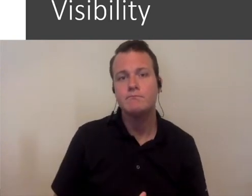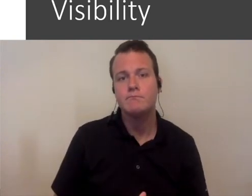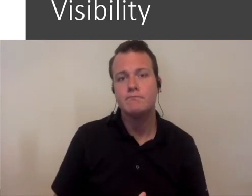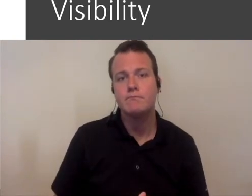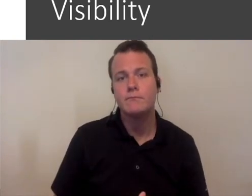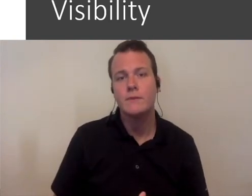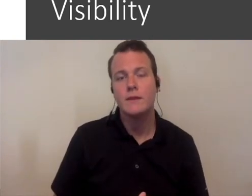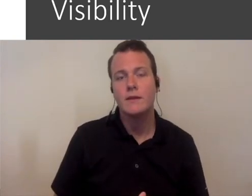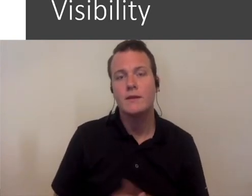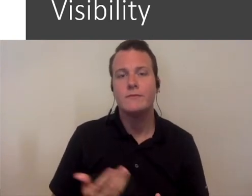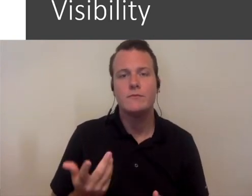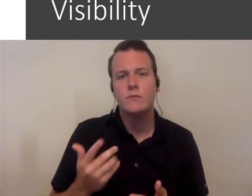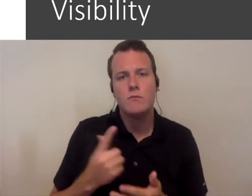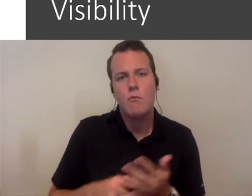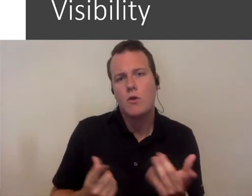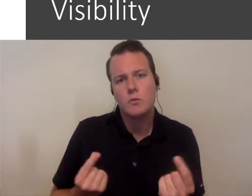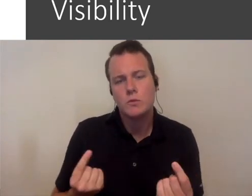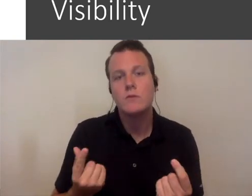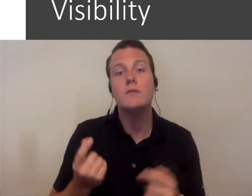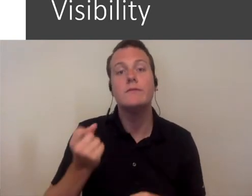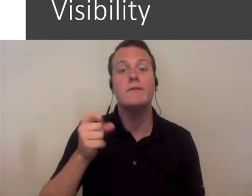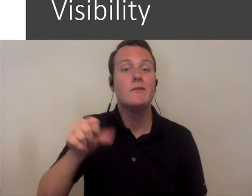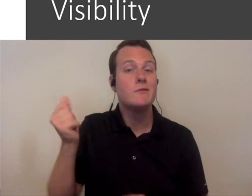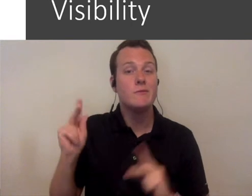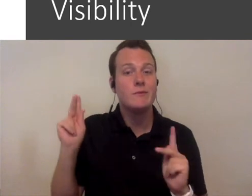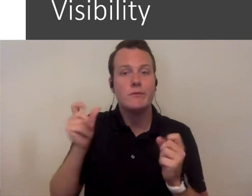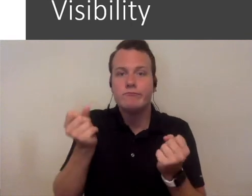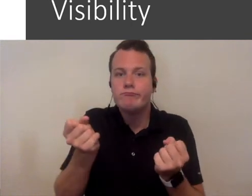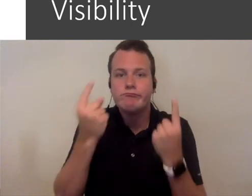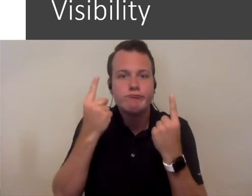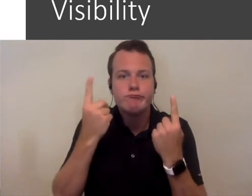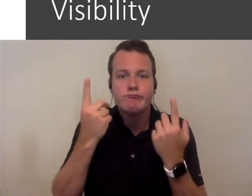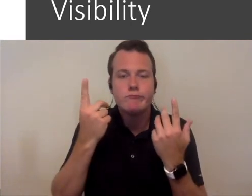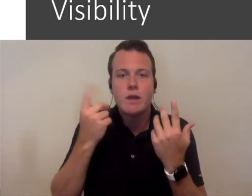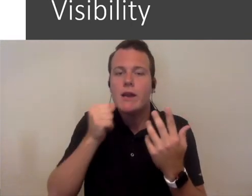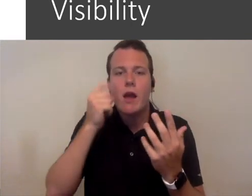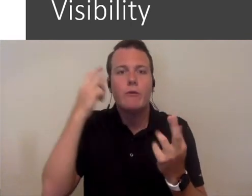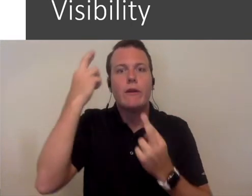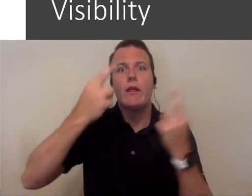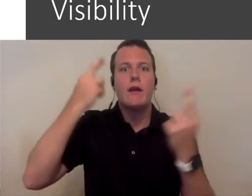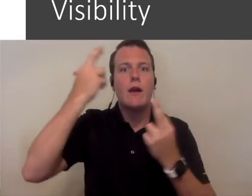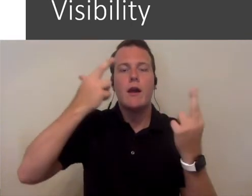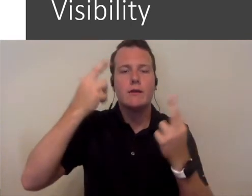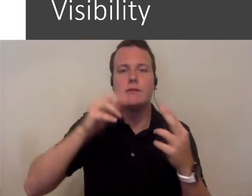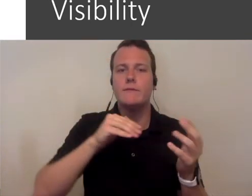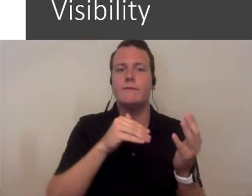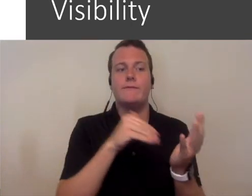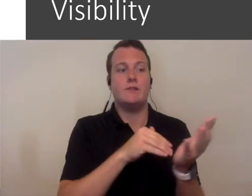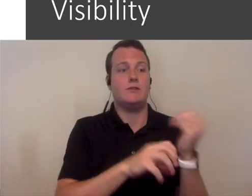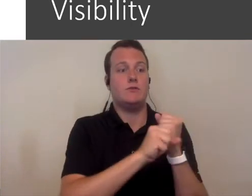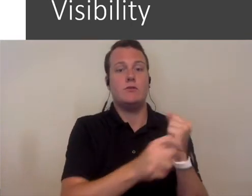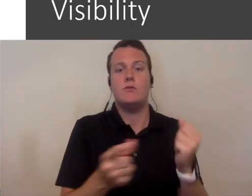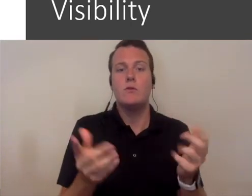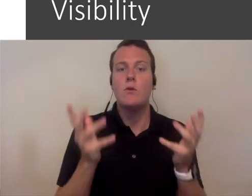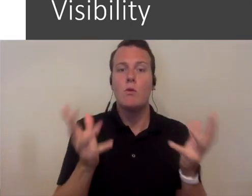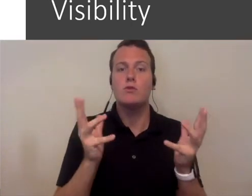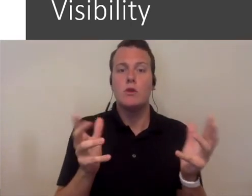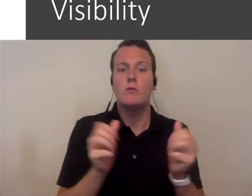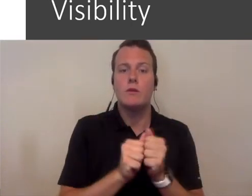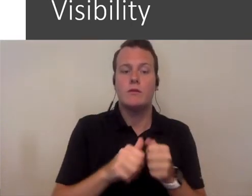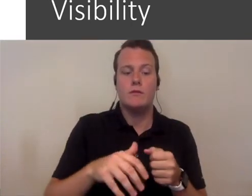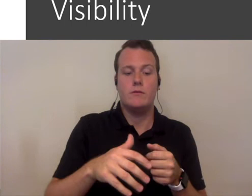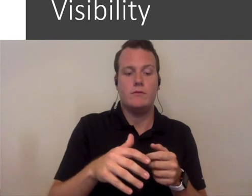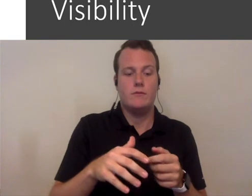can do? You know, another thing that people don't realize, but this is part of physician marketing, you may even do a talk at a local